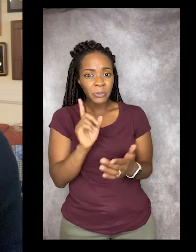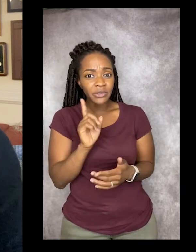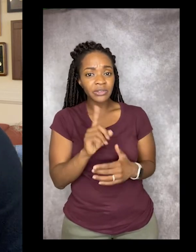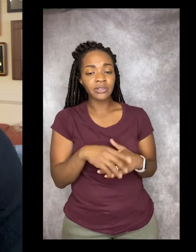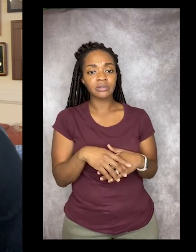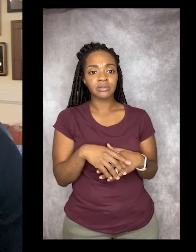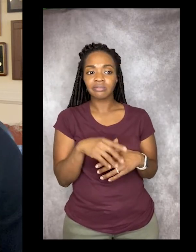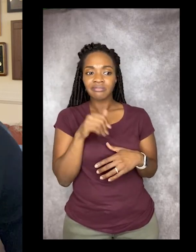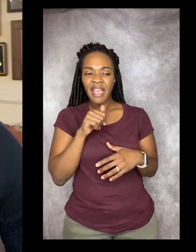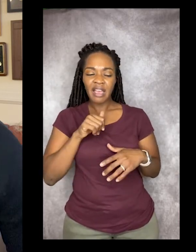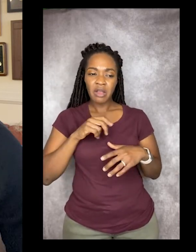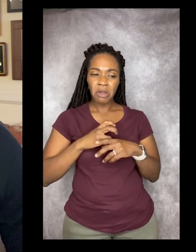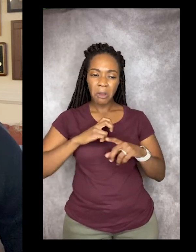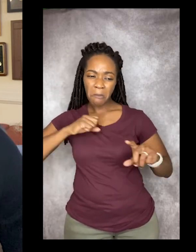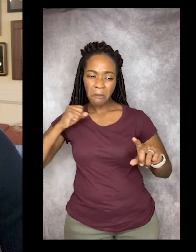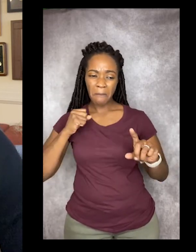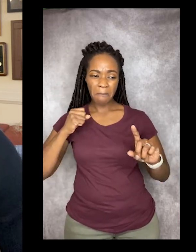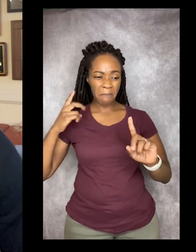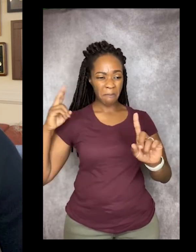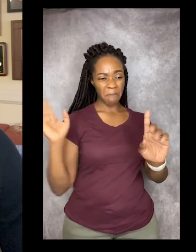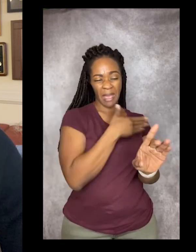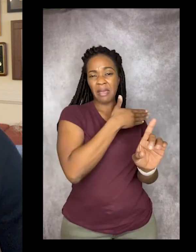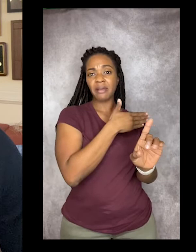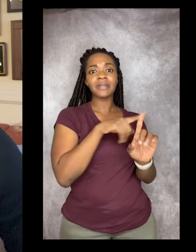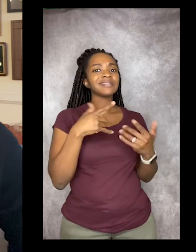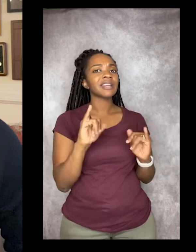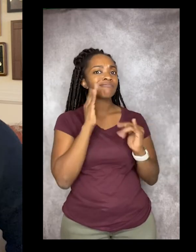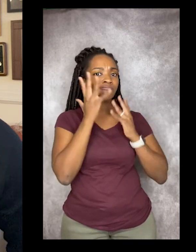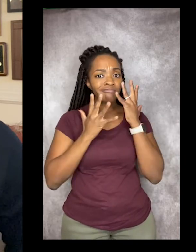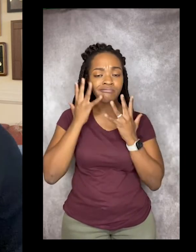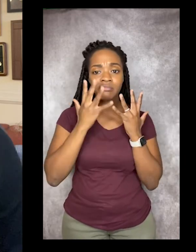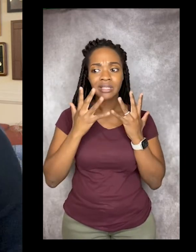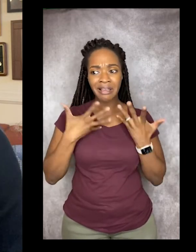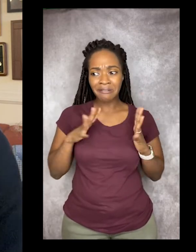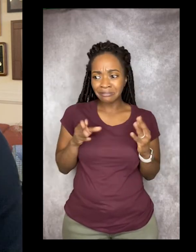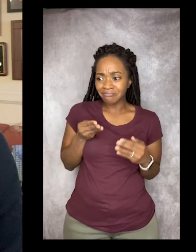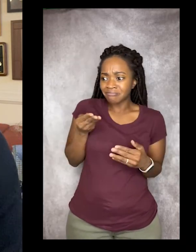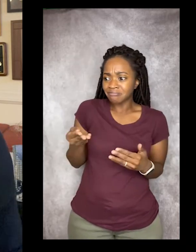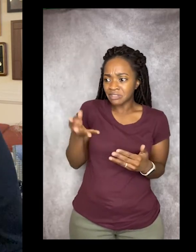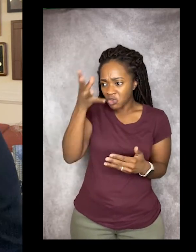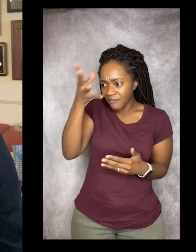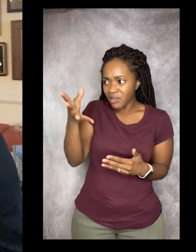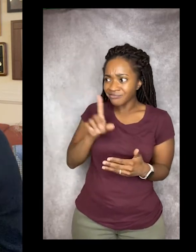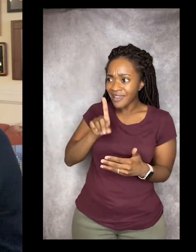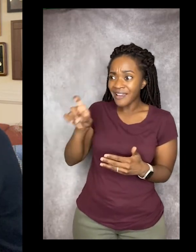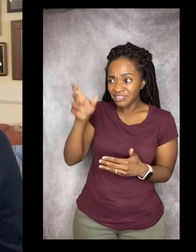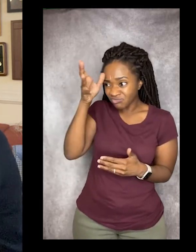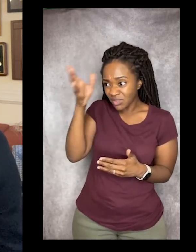Though it wasn't a hard slap, it was very humiliating. I gave it to him already, Joseph said. Ask